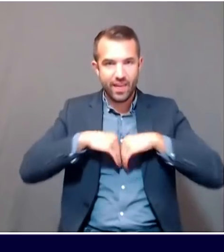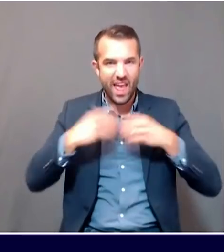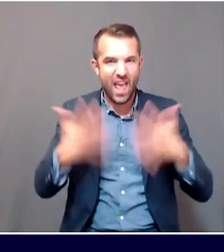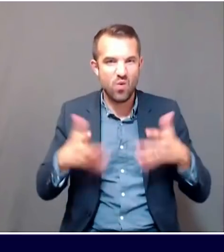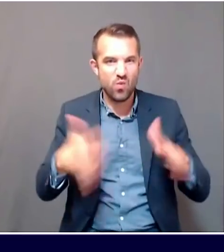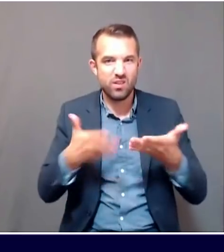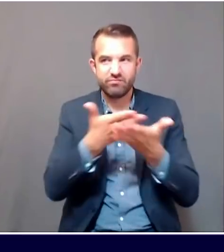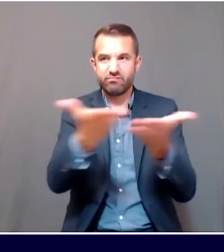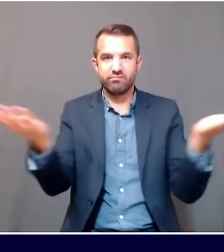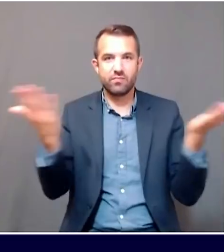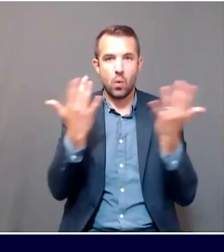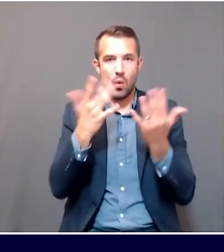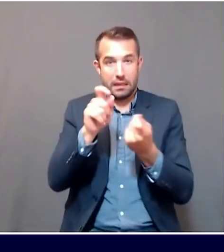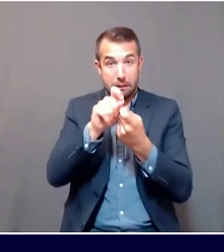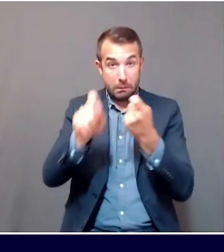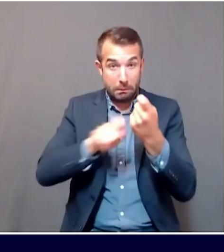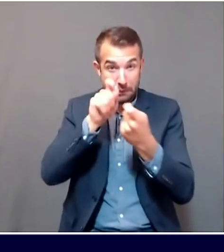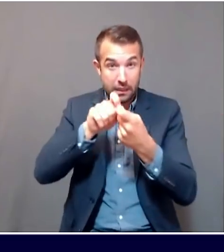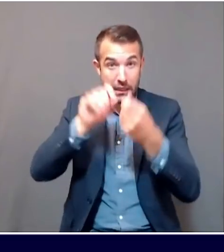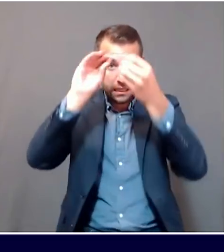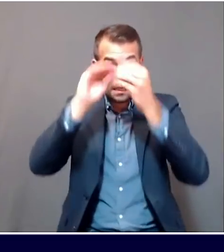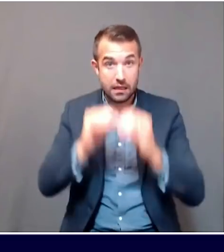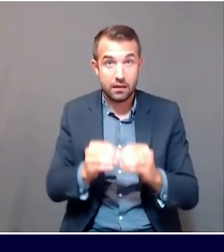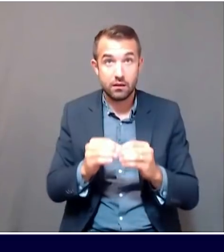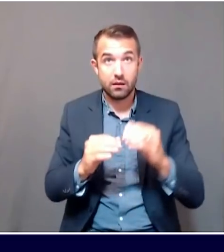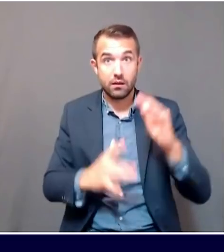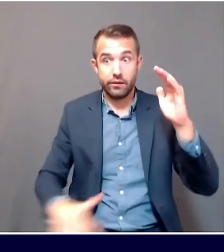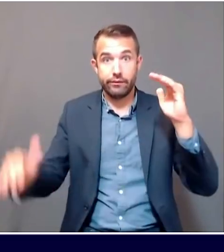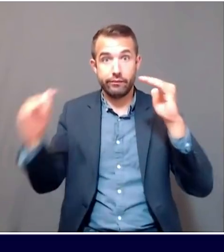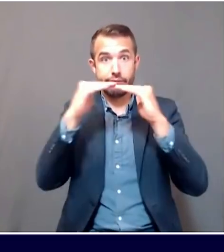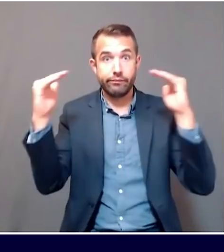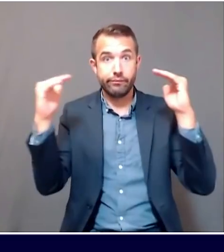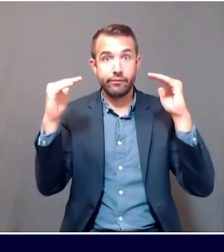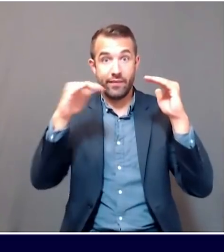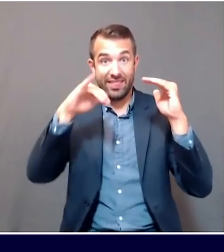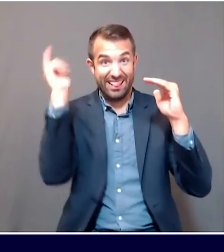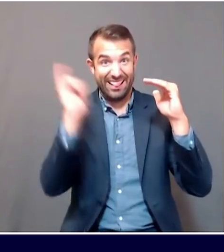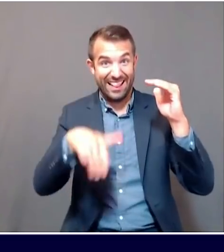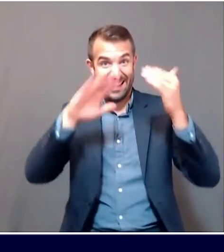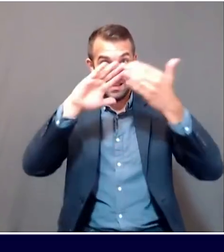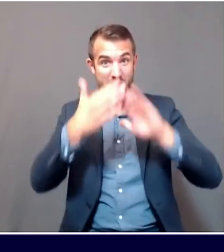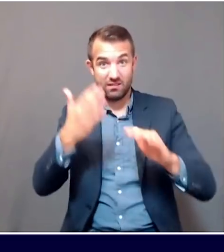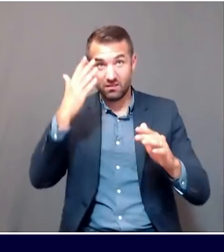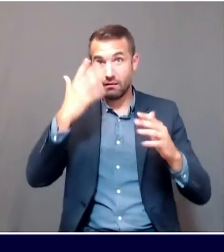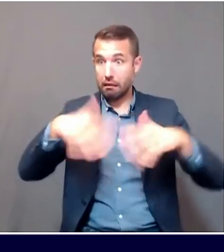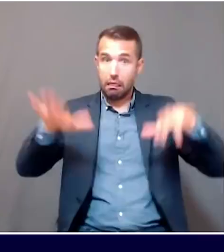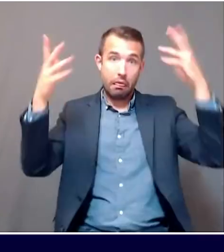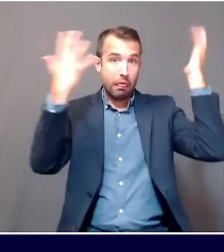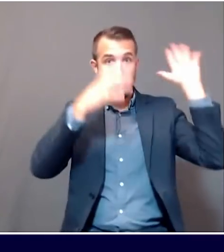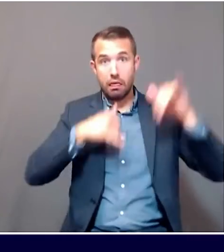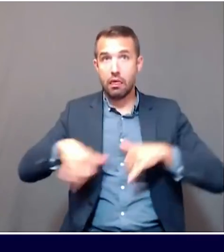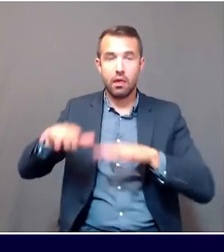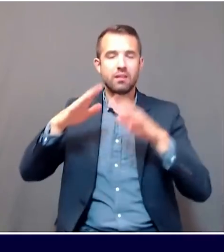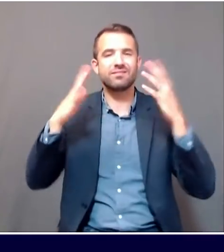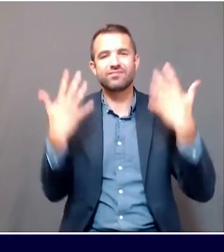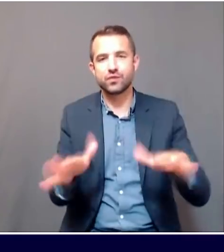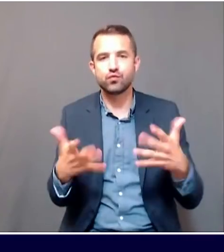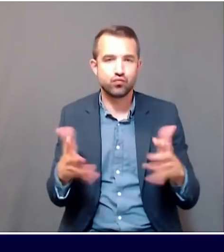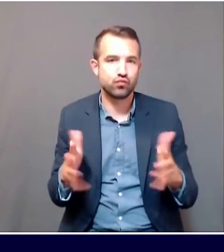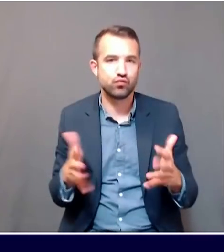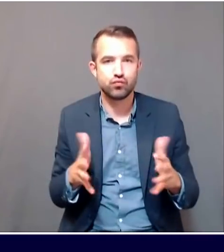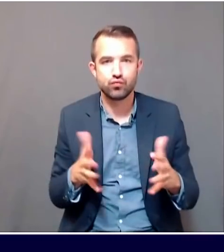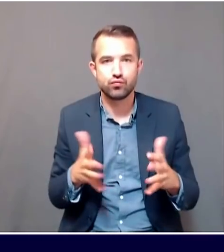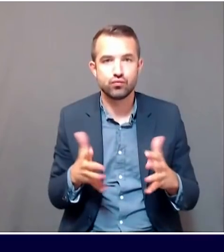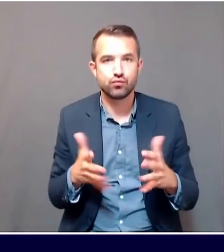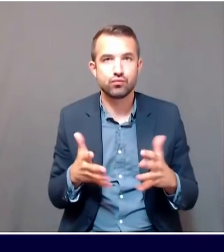website, if you're waiting until the number of out-of-staters in Hancock County goes above 7 before